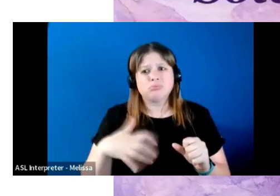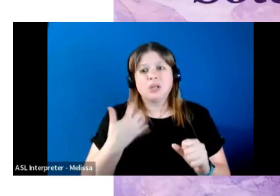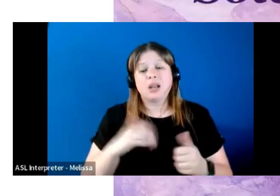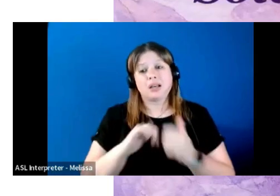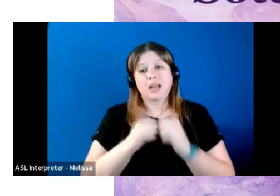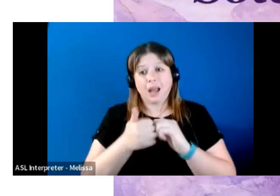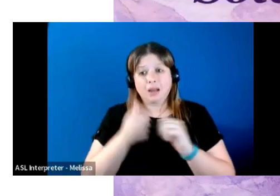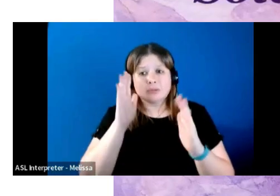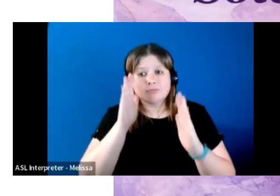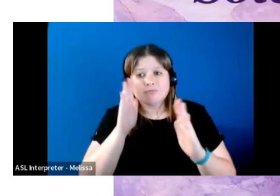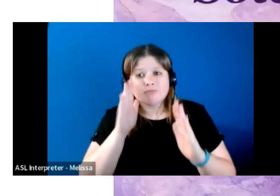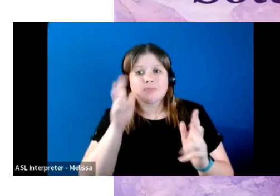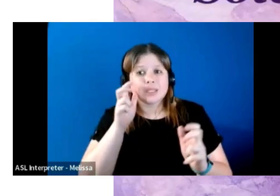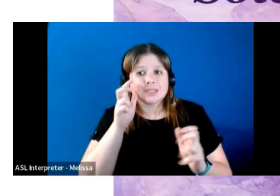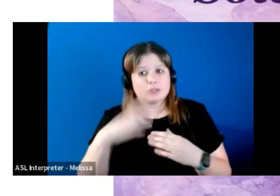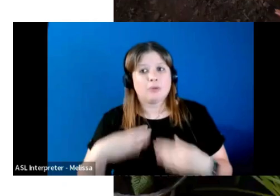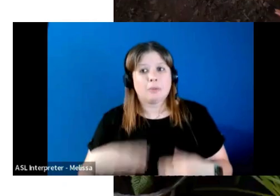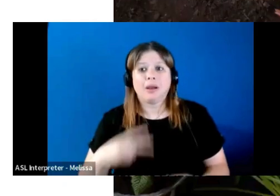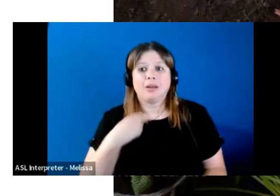voice.